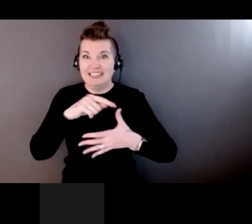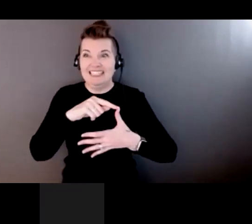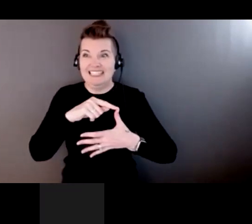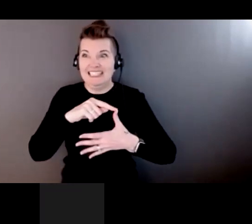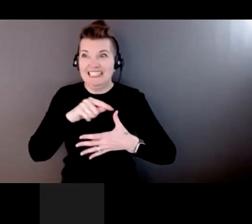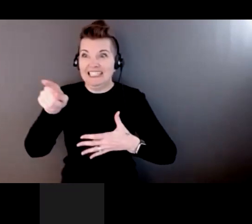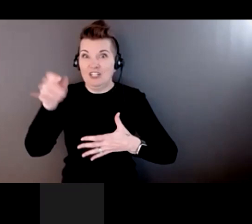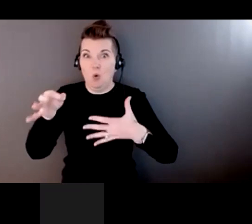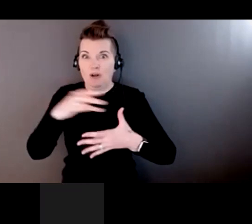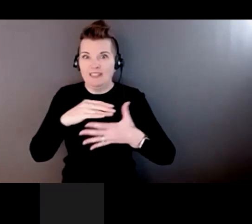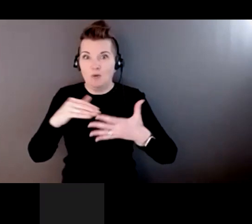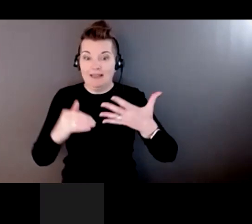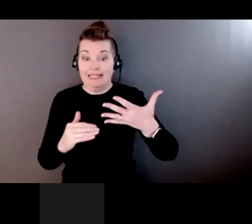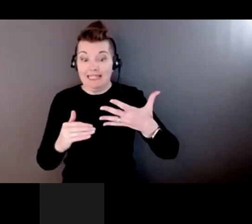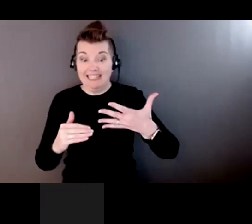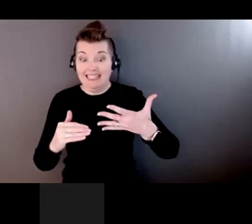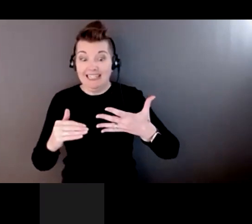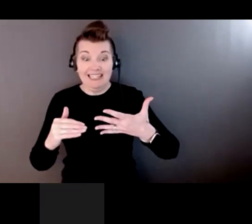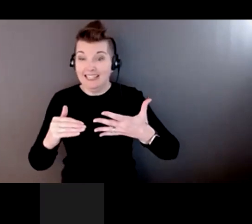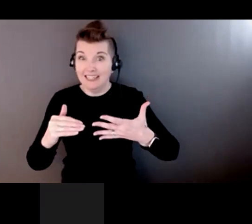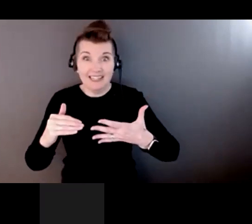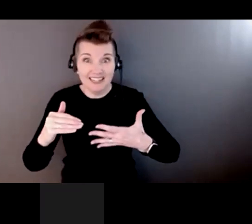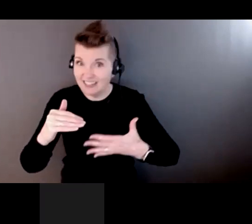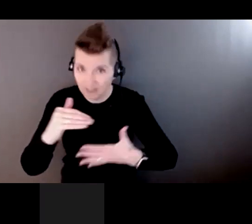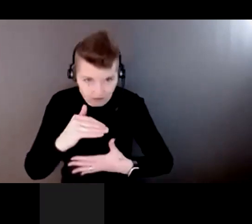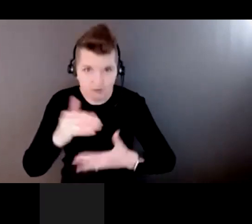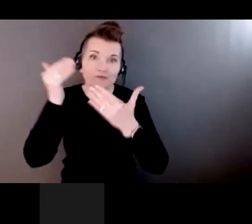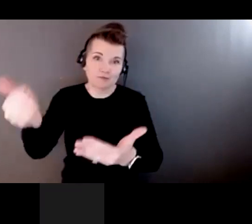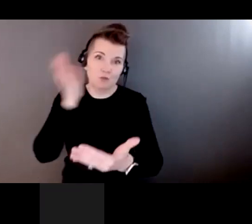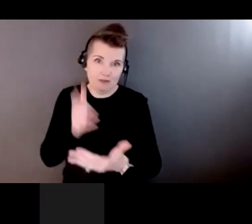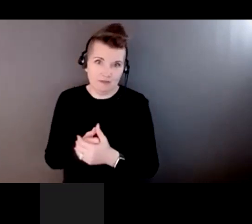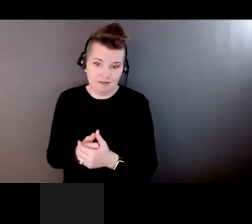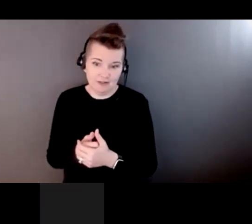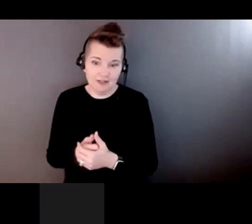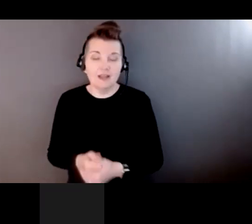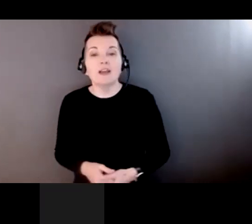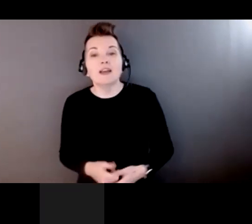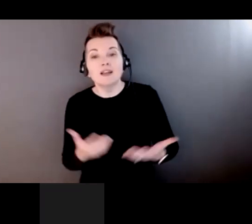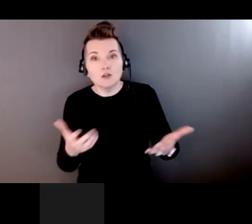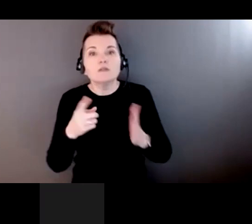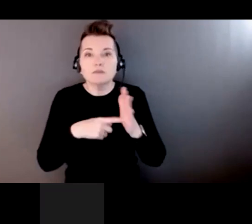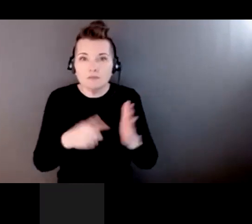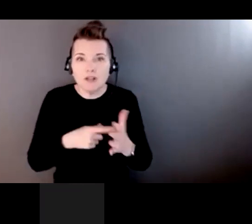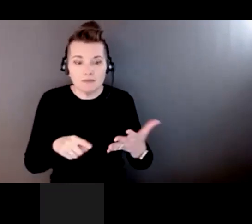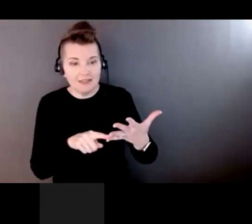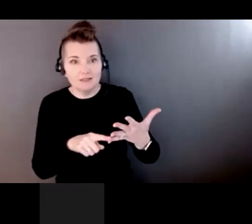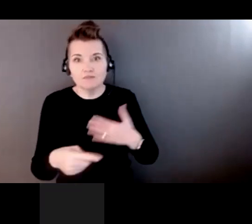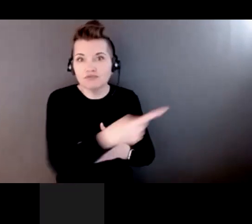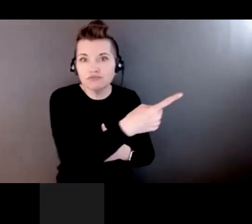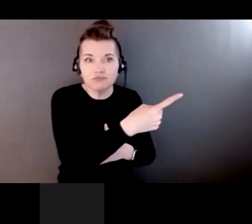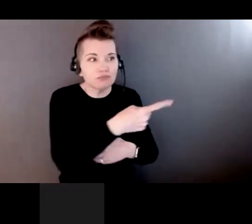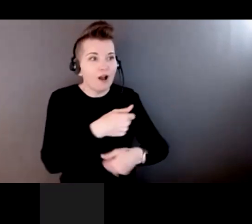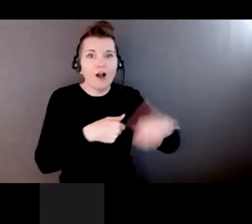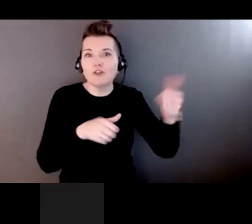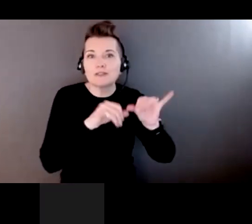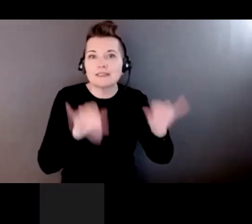are guided by our manual, which gives us presumptively eligible matters we can divert people on, shoplifting, things like